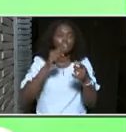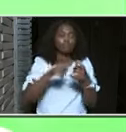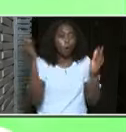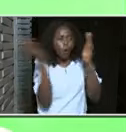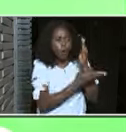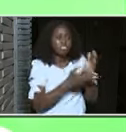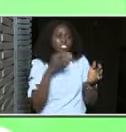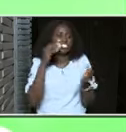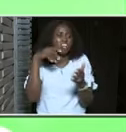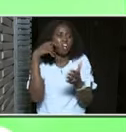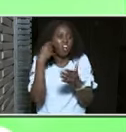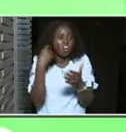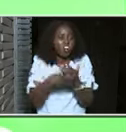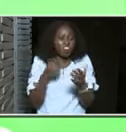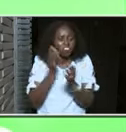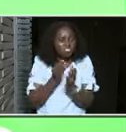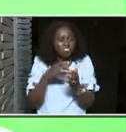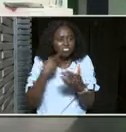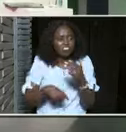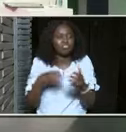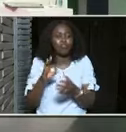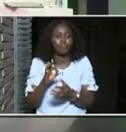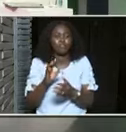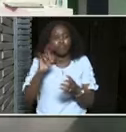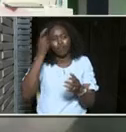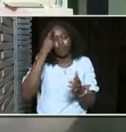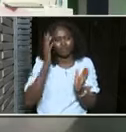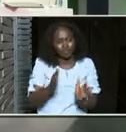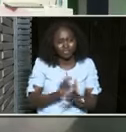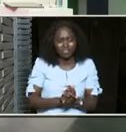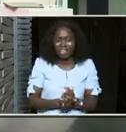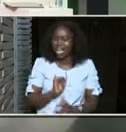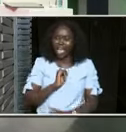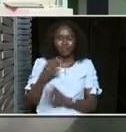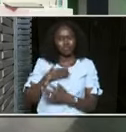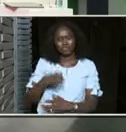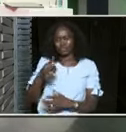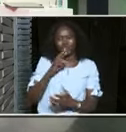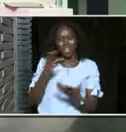to block leakages. I wish you'd been here a little bit earlier so you could have told me the how. Yeah.